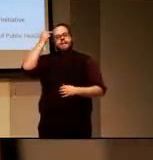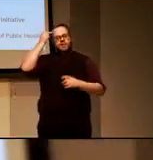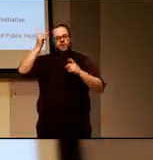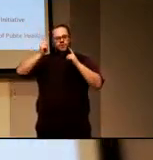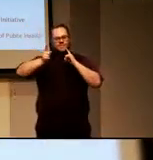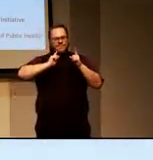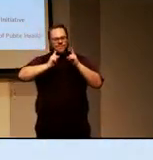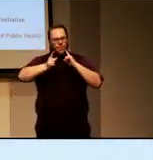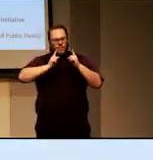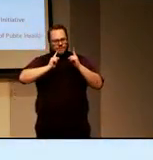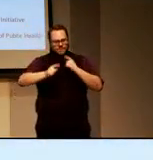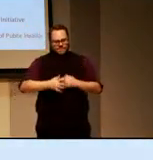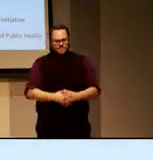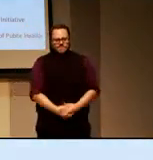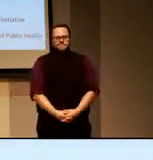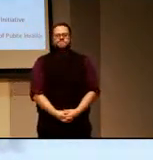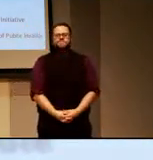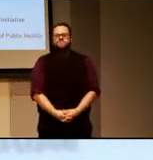Political discourse.